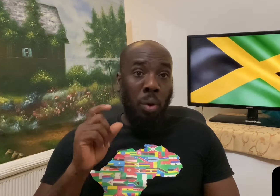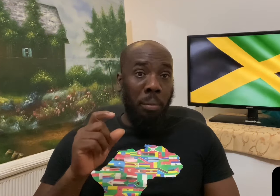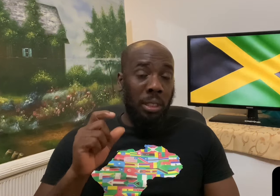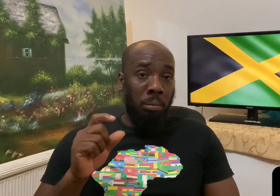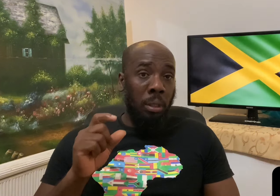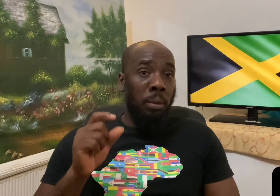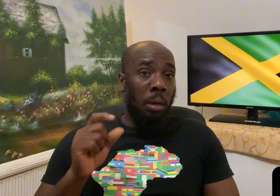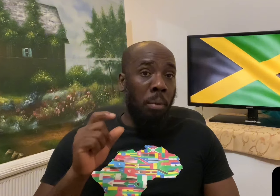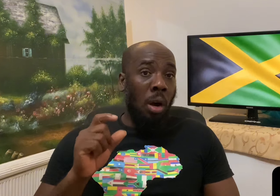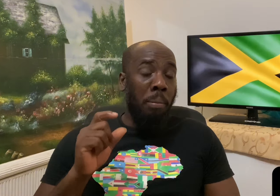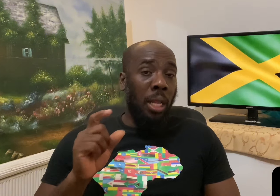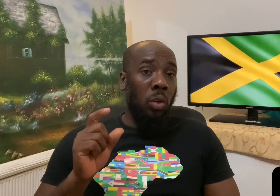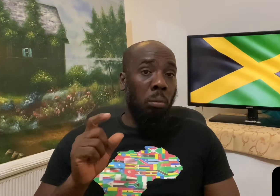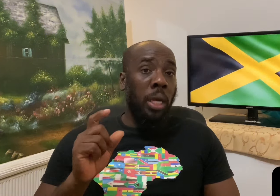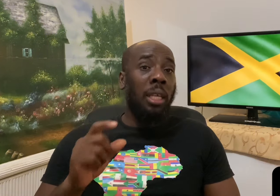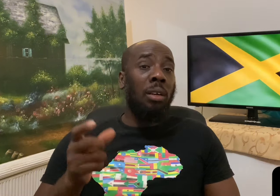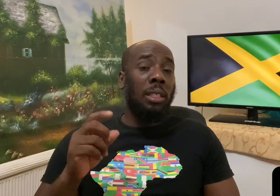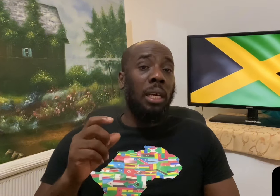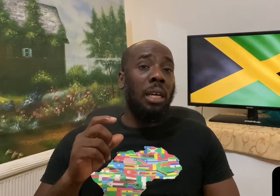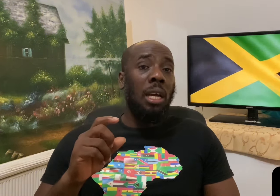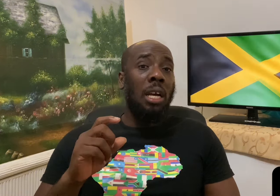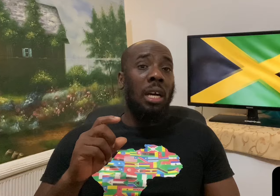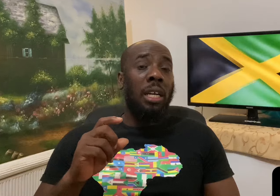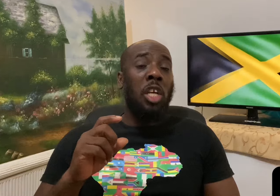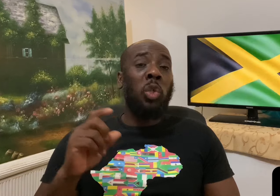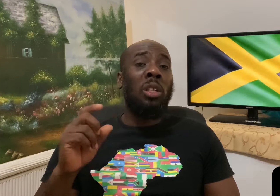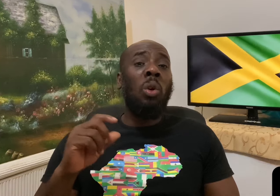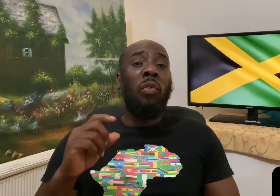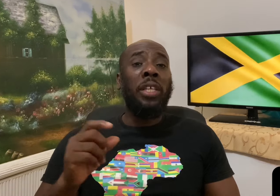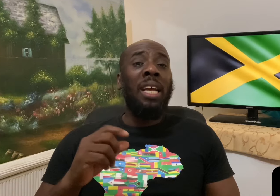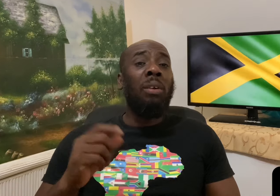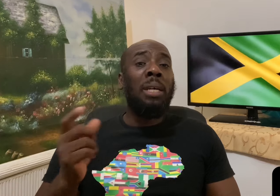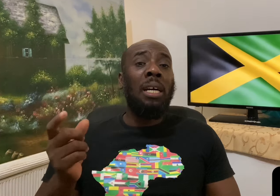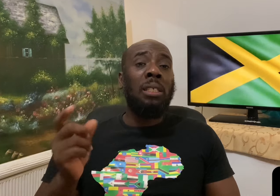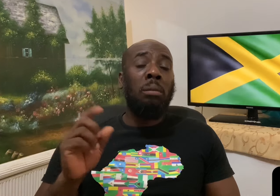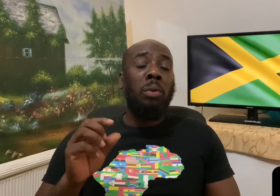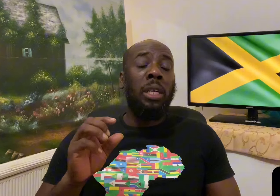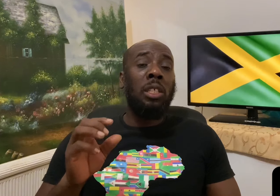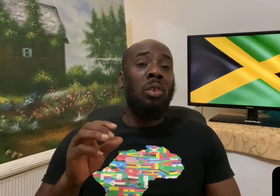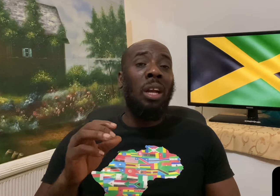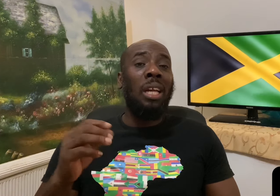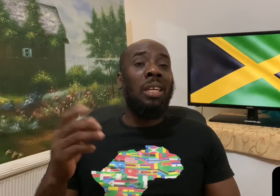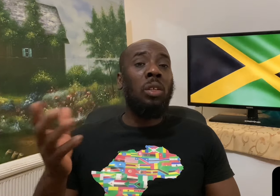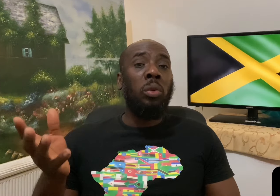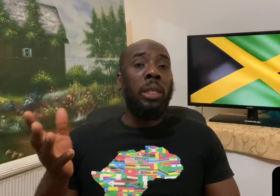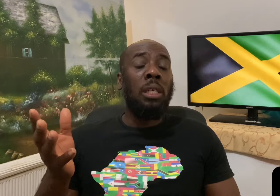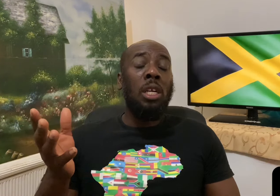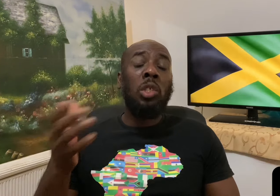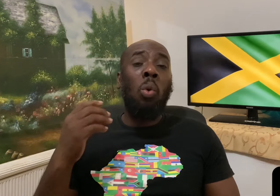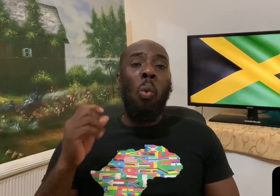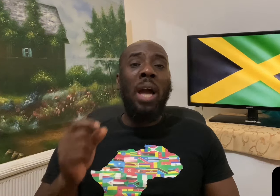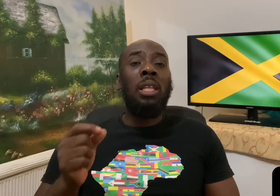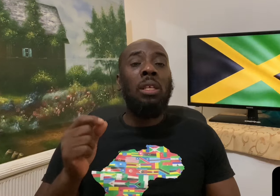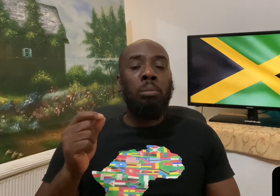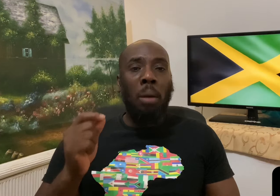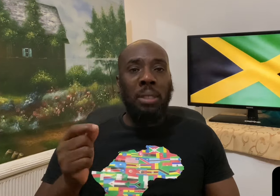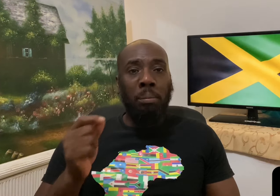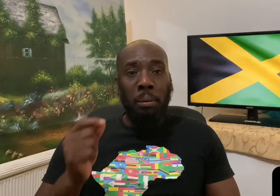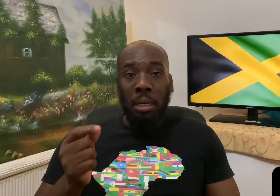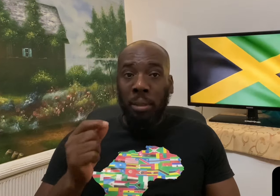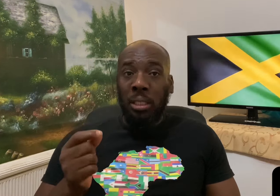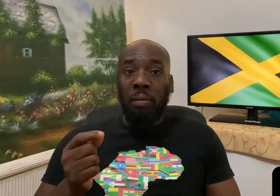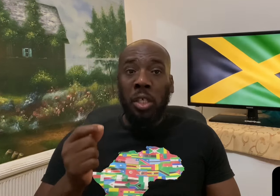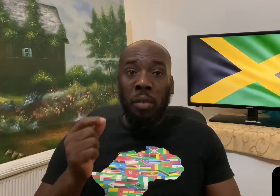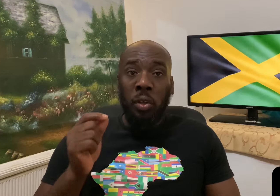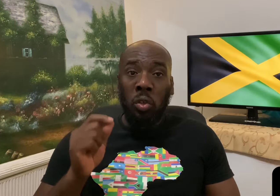He promised people up 1 million homes, but you're going to say they shouldn't look for it anyway, because number one, there's no land there to do it. So why did you promise